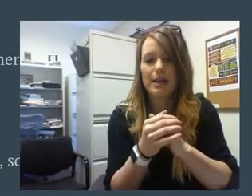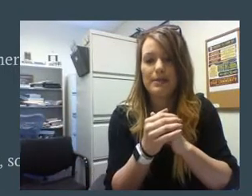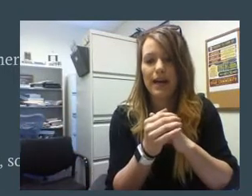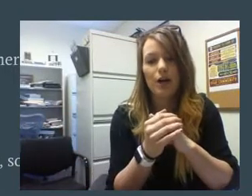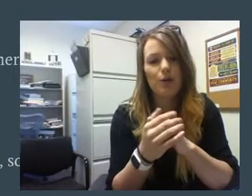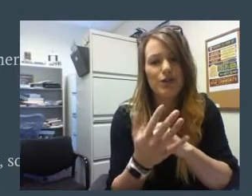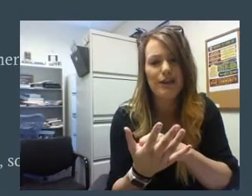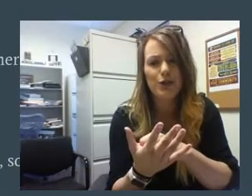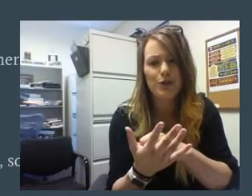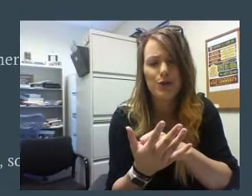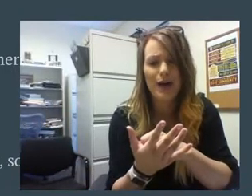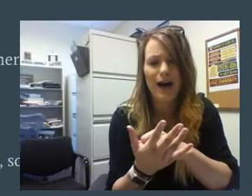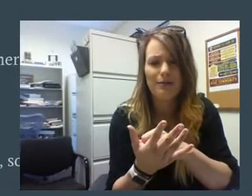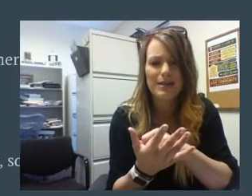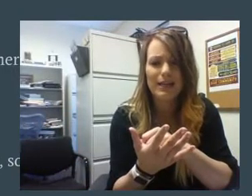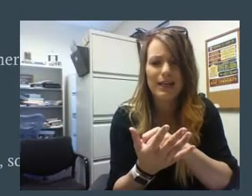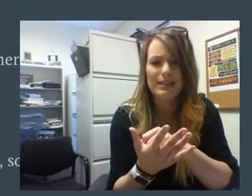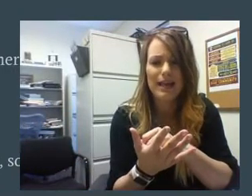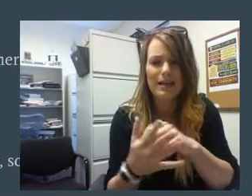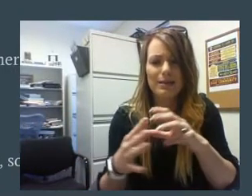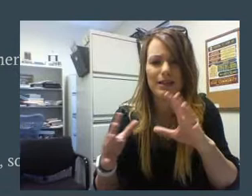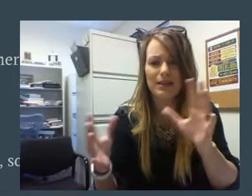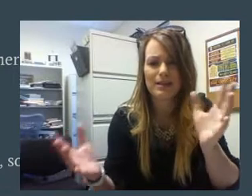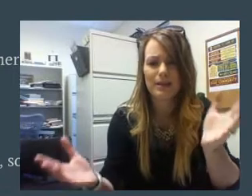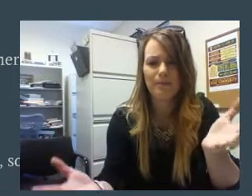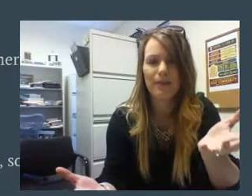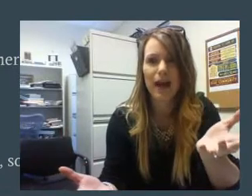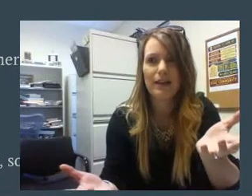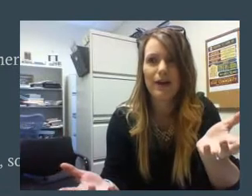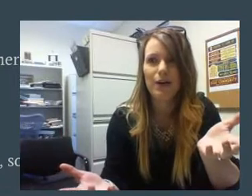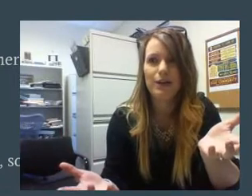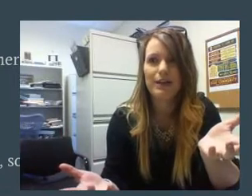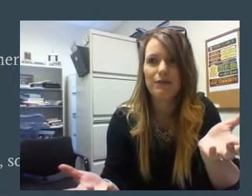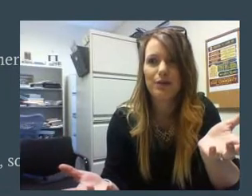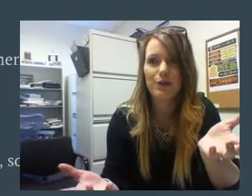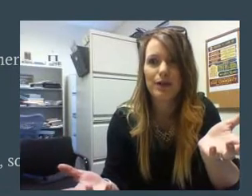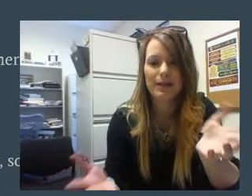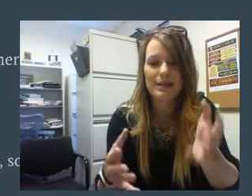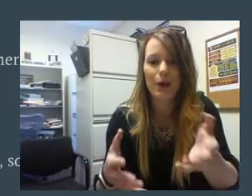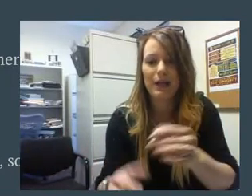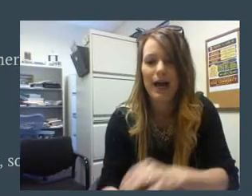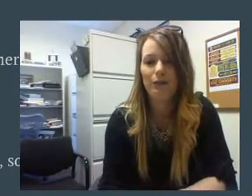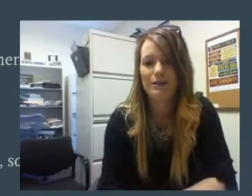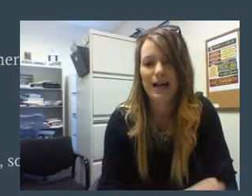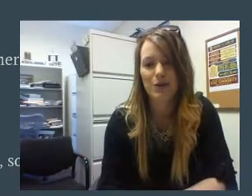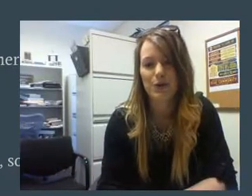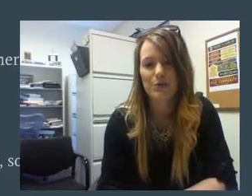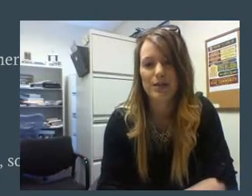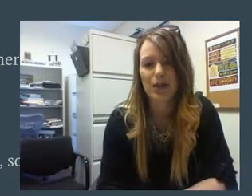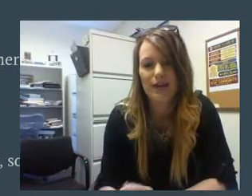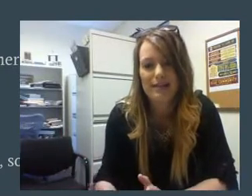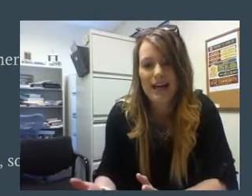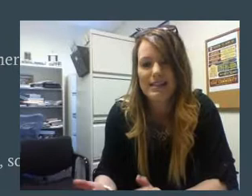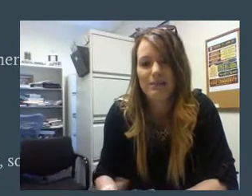going to use the same sign. Which kind of shows you that, obviously, it's not something that's highly valued in the deaf community because they only have one sign to